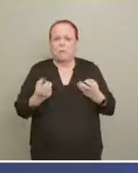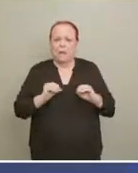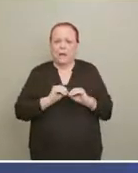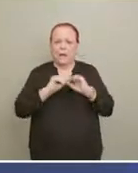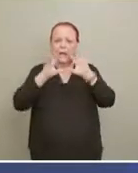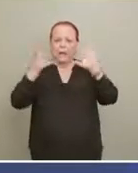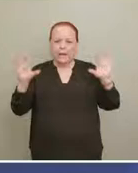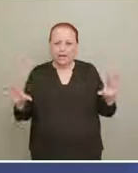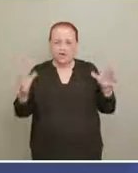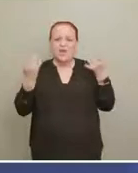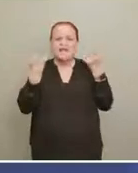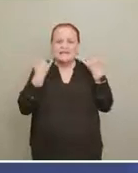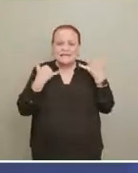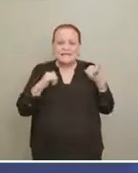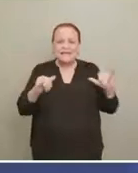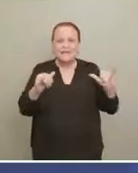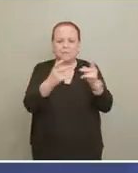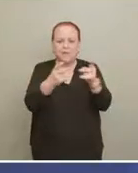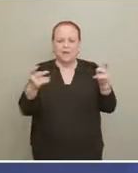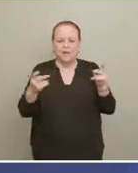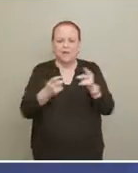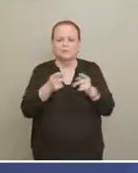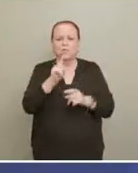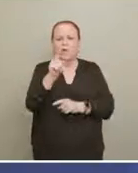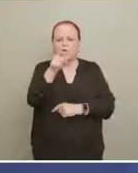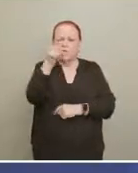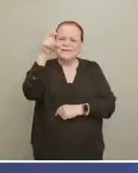still settings that need to have